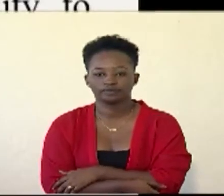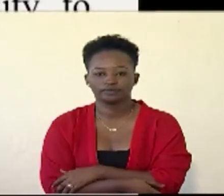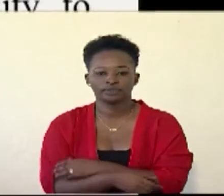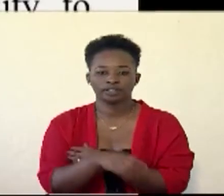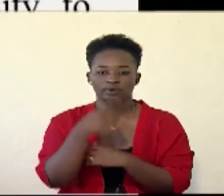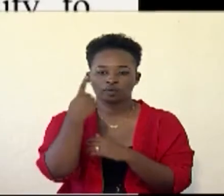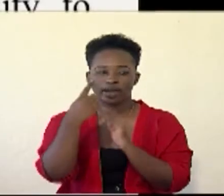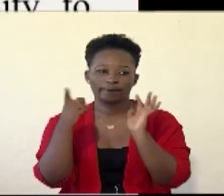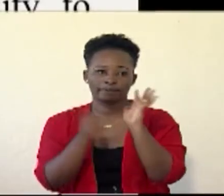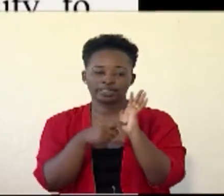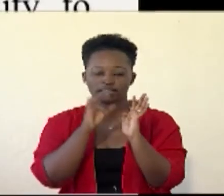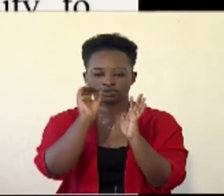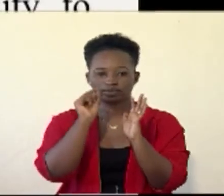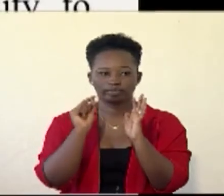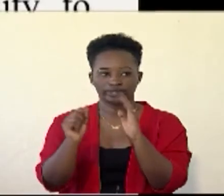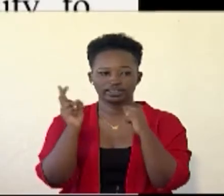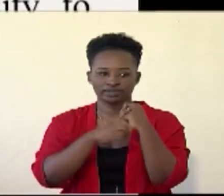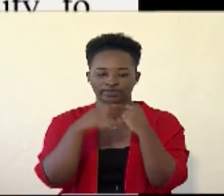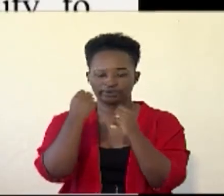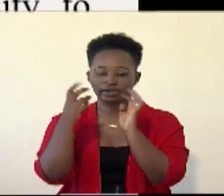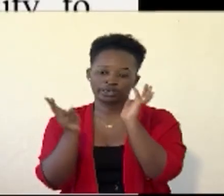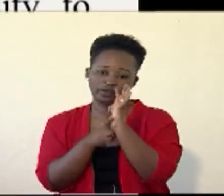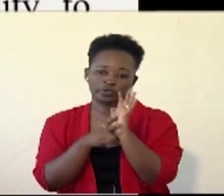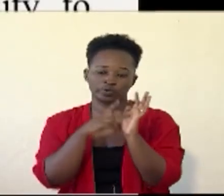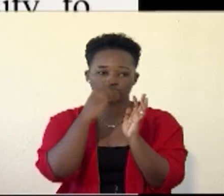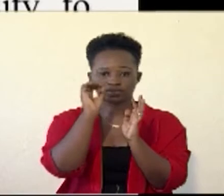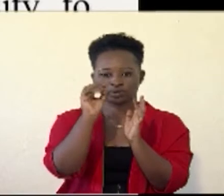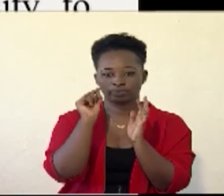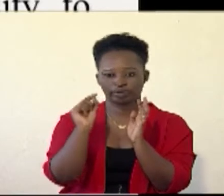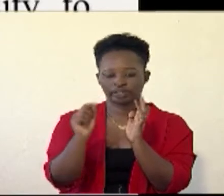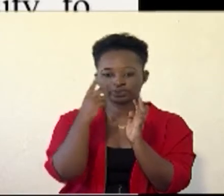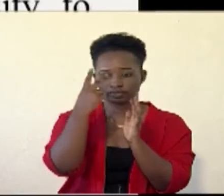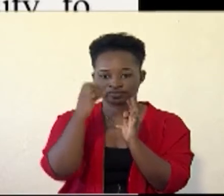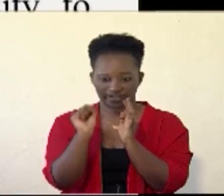0.75, it is 0.25. It will give us